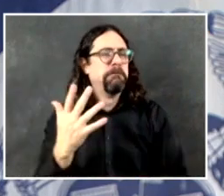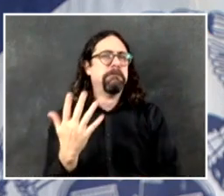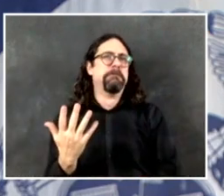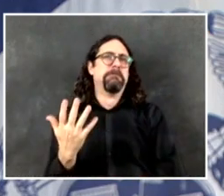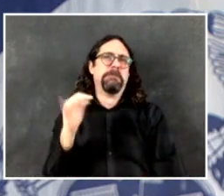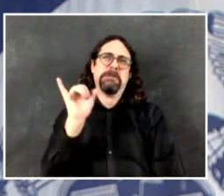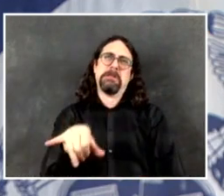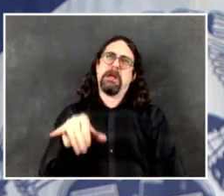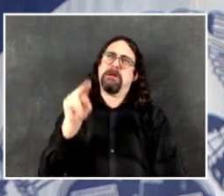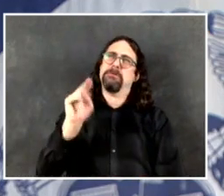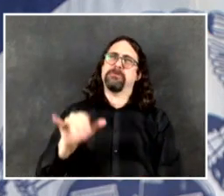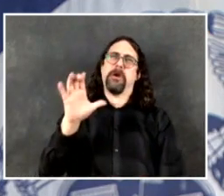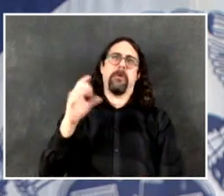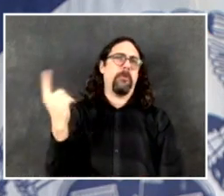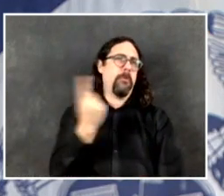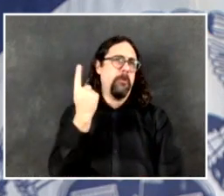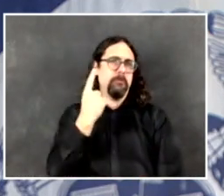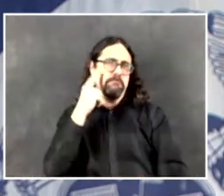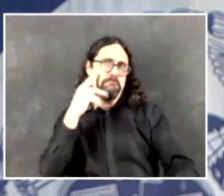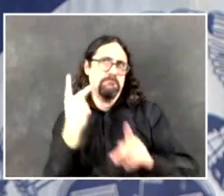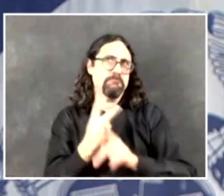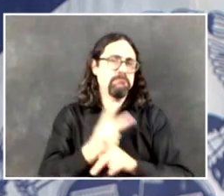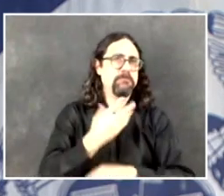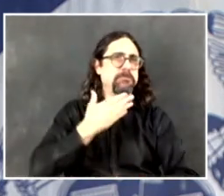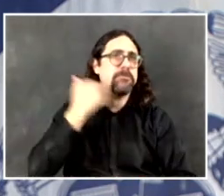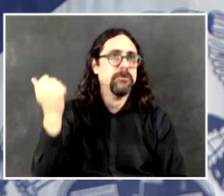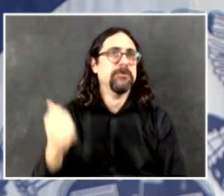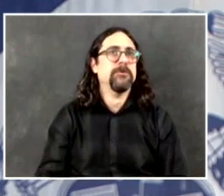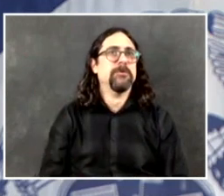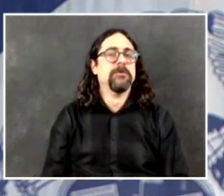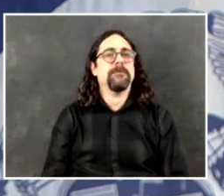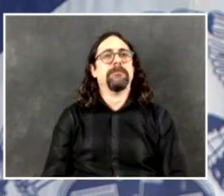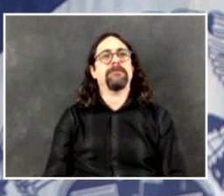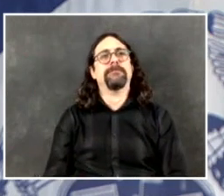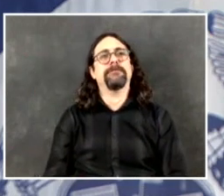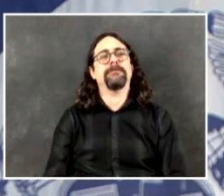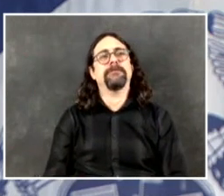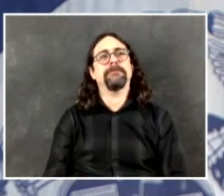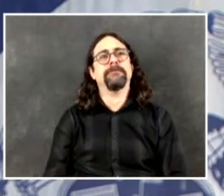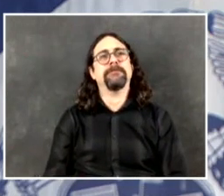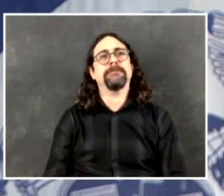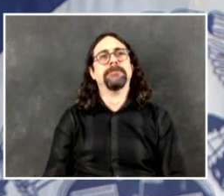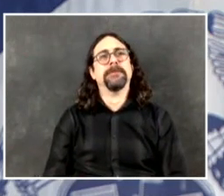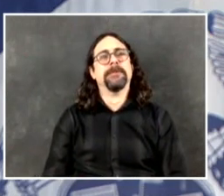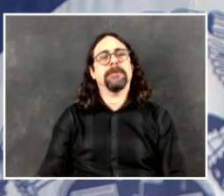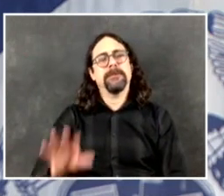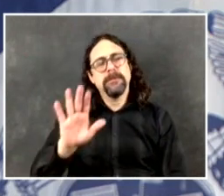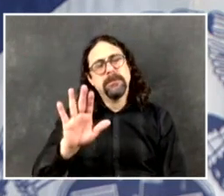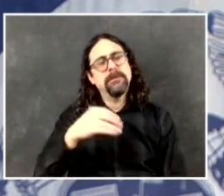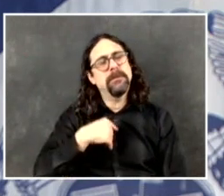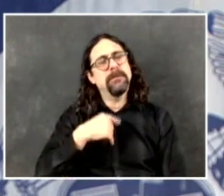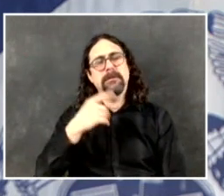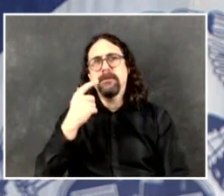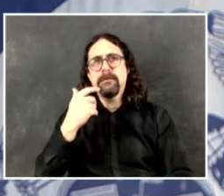minimize or ignore the pain that we are going through now, but it is, to me, so clear who we